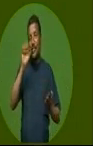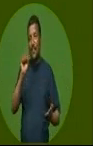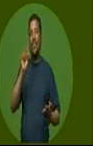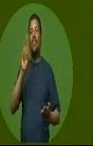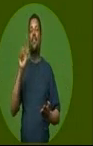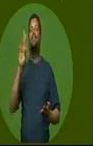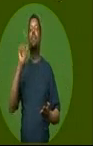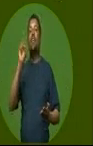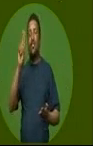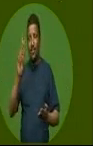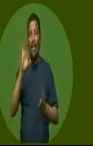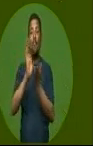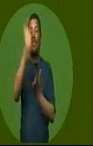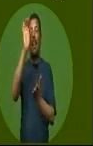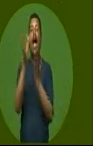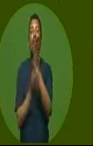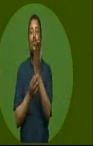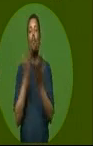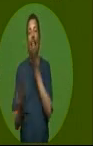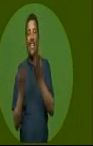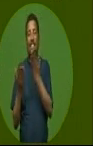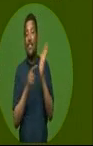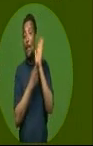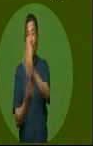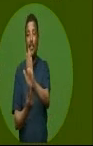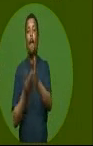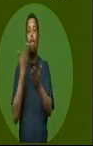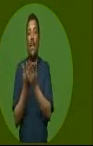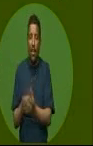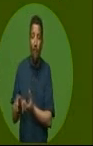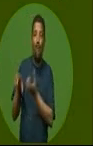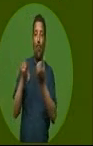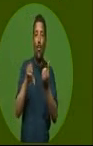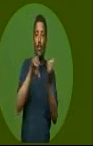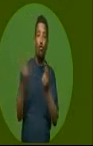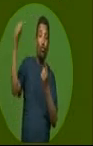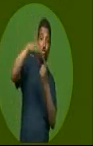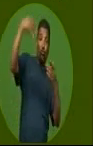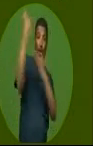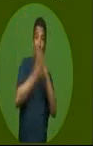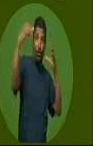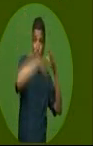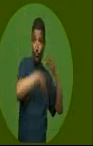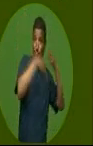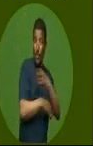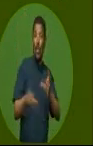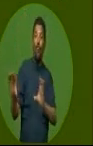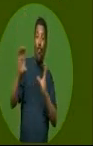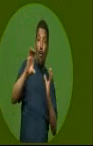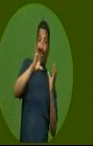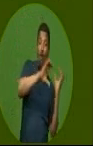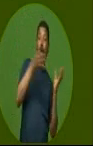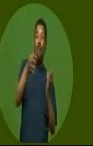account balance depicts that money is flowing into the country. The flow of